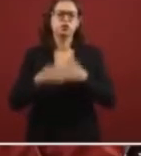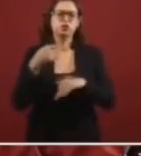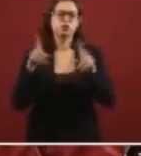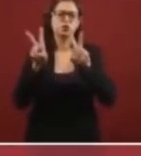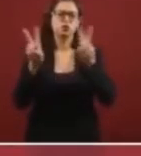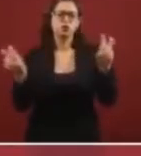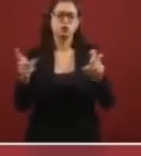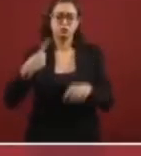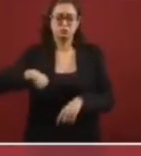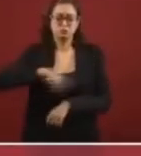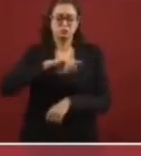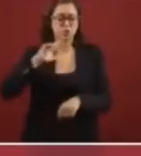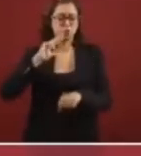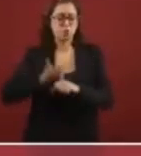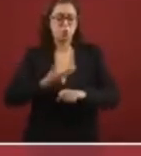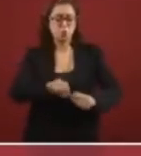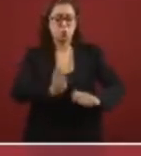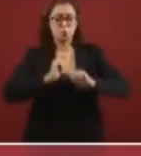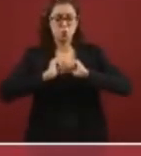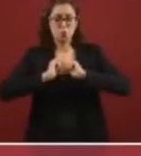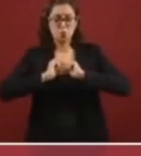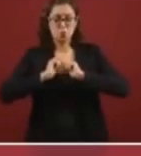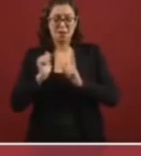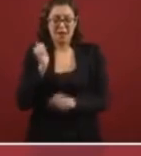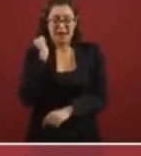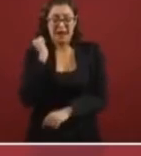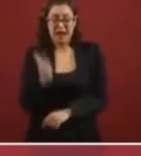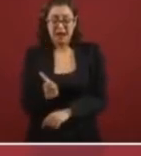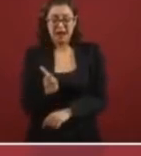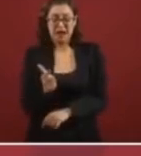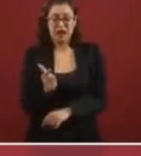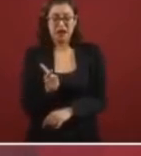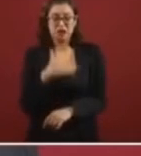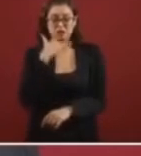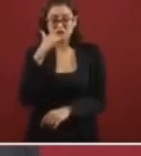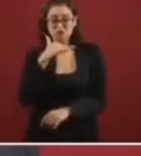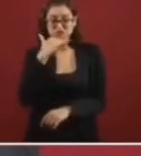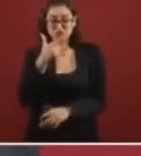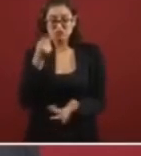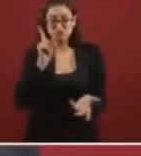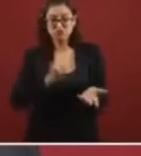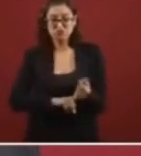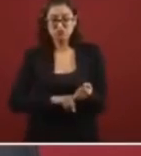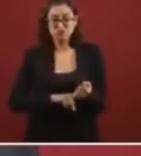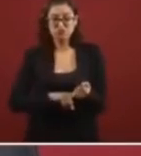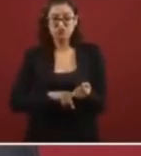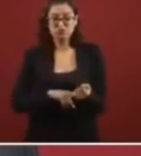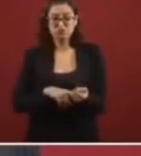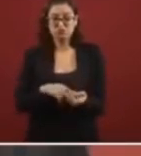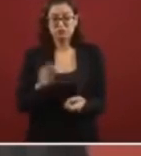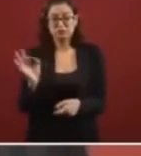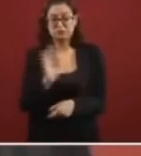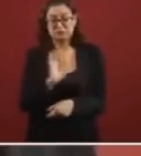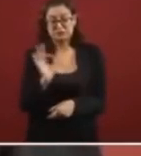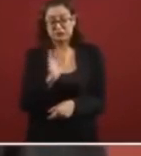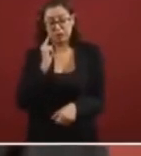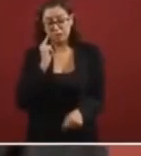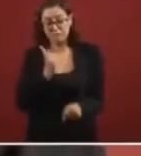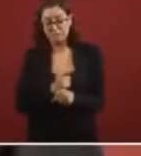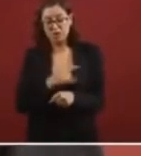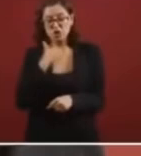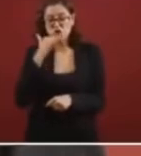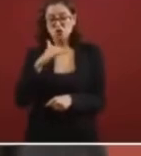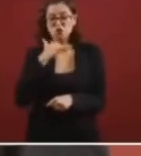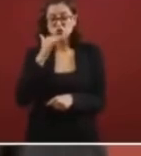that has to do with us, y que signifique, and that means corrupción, corruption, indicios de corrupción, and